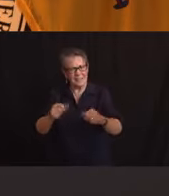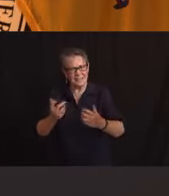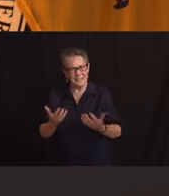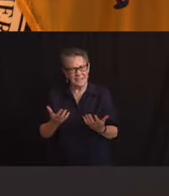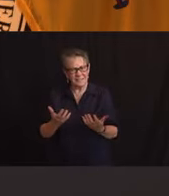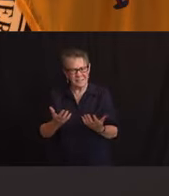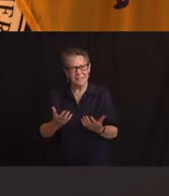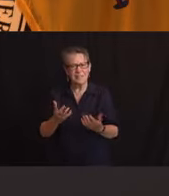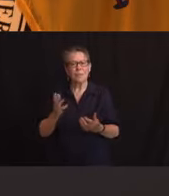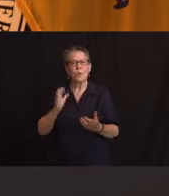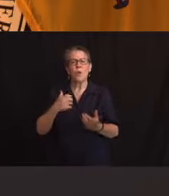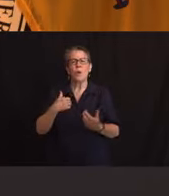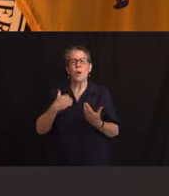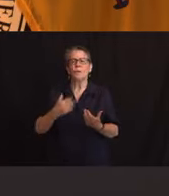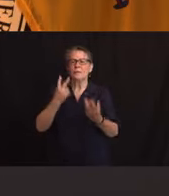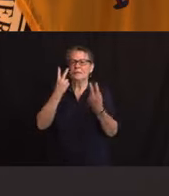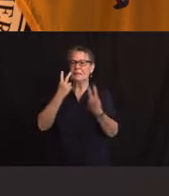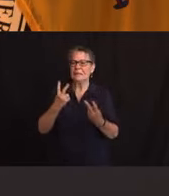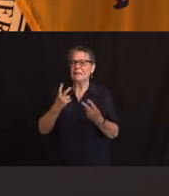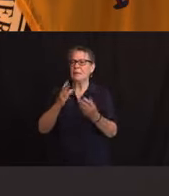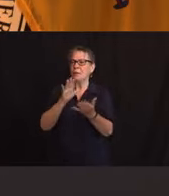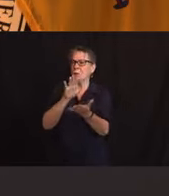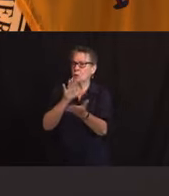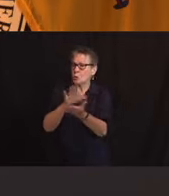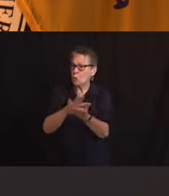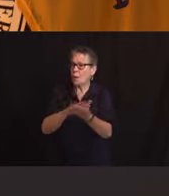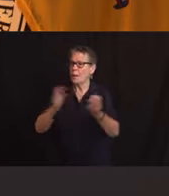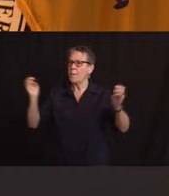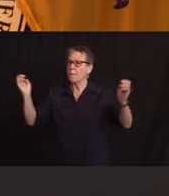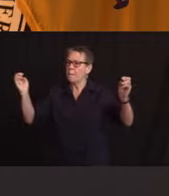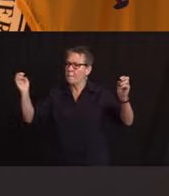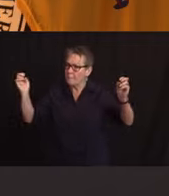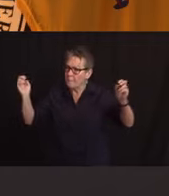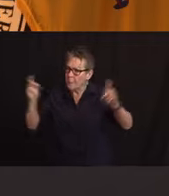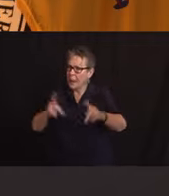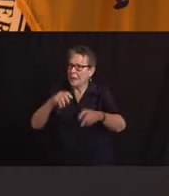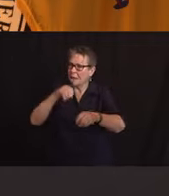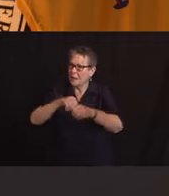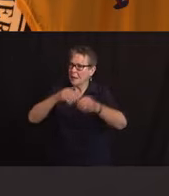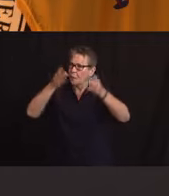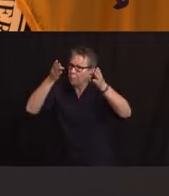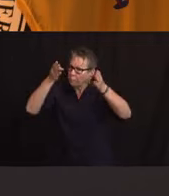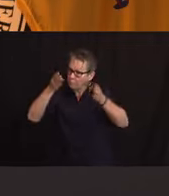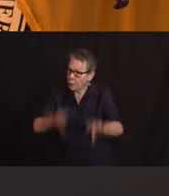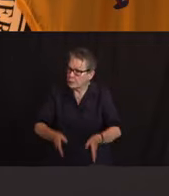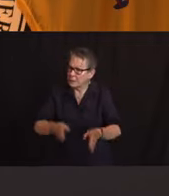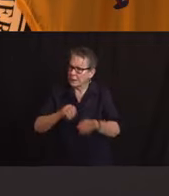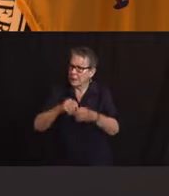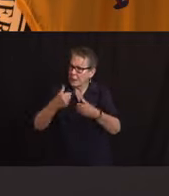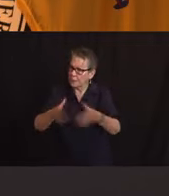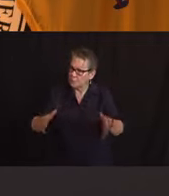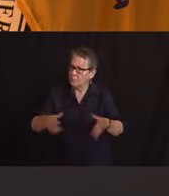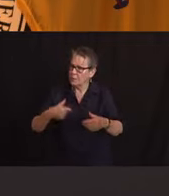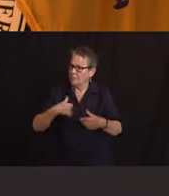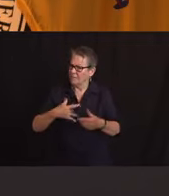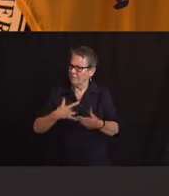want to see schools back in person, and we're highly confident that we can do that safely and responsibly.